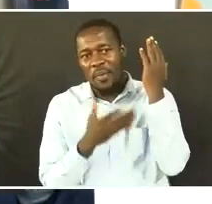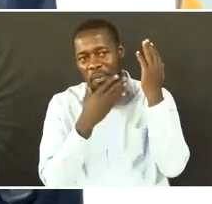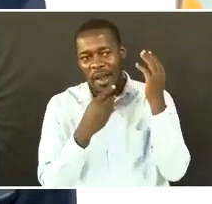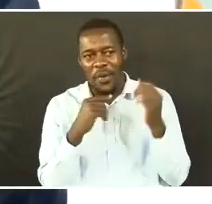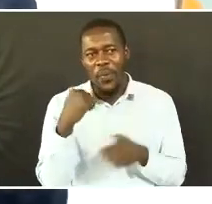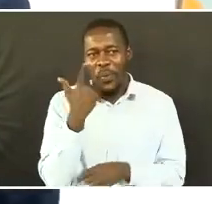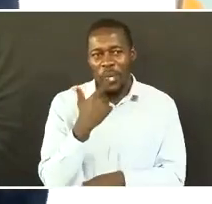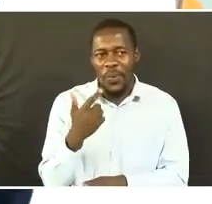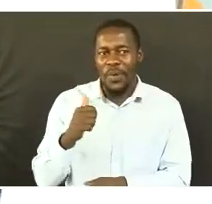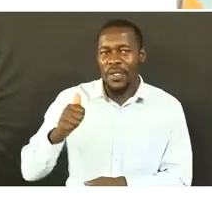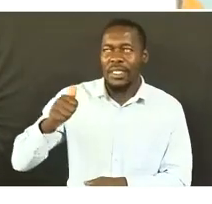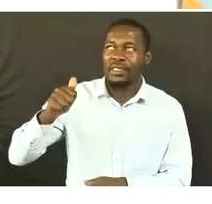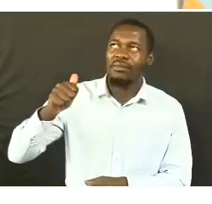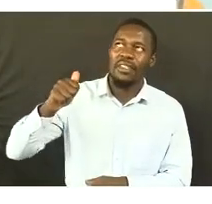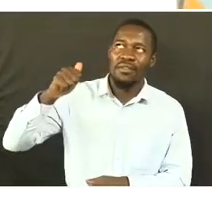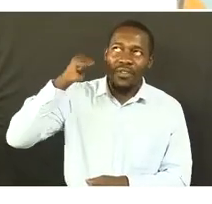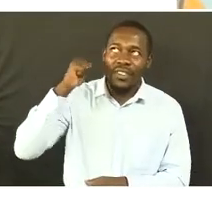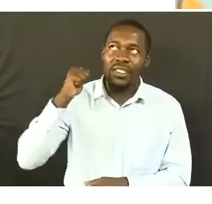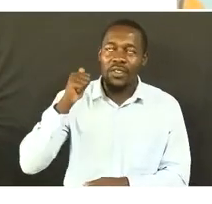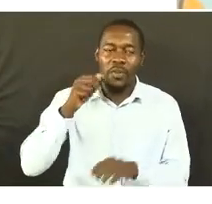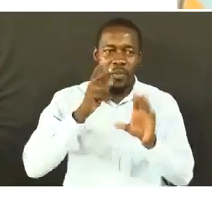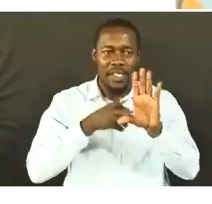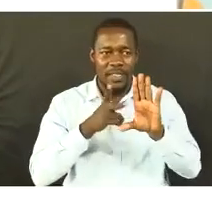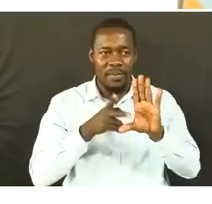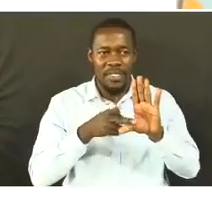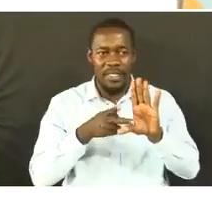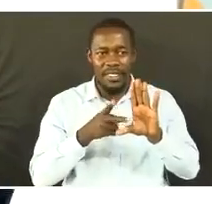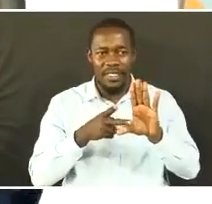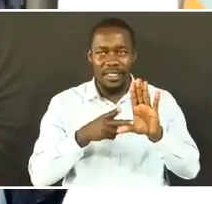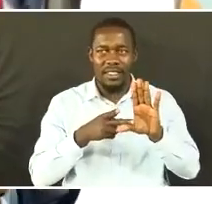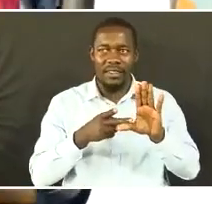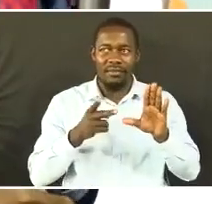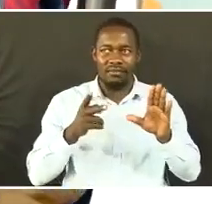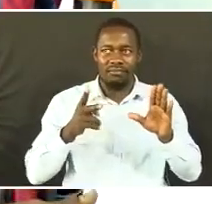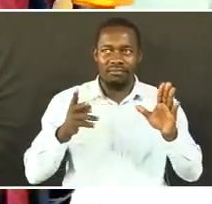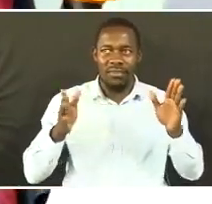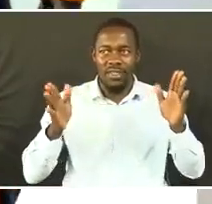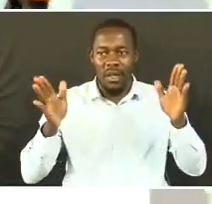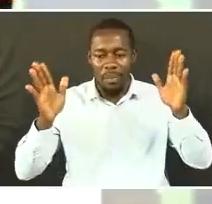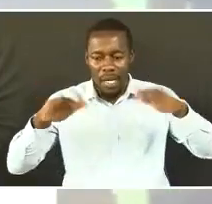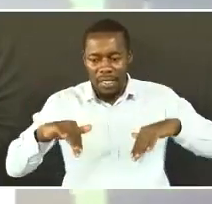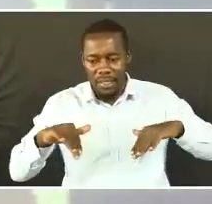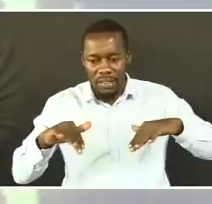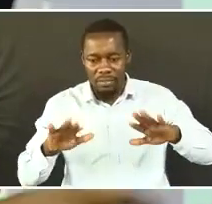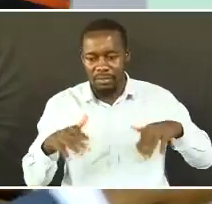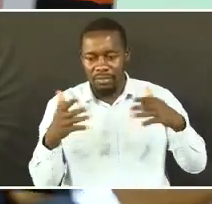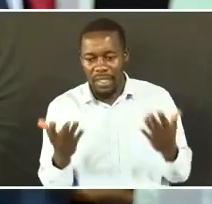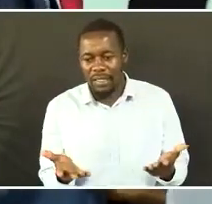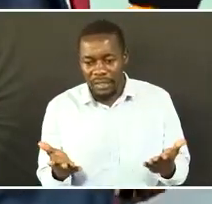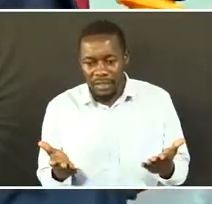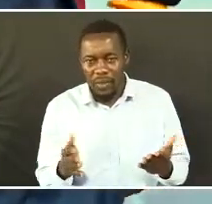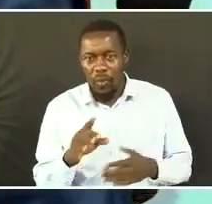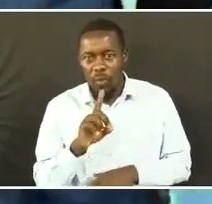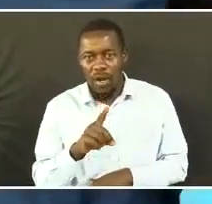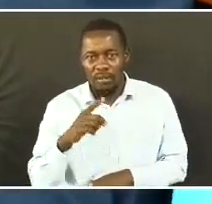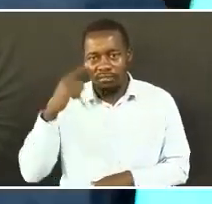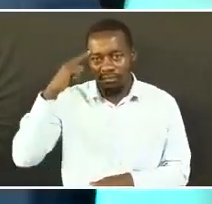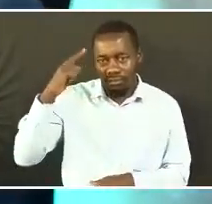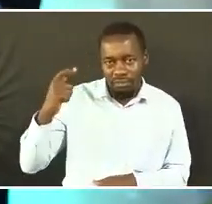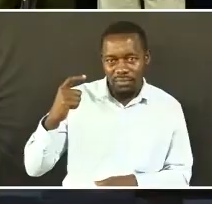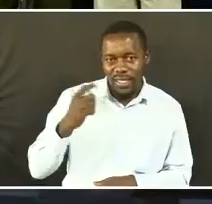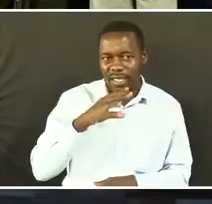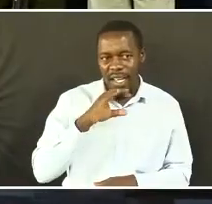into the feast. The younger son is the intemperate guy who has the audacity to inherit a living father. But let me indulge these young